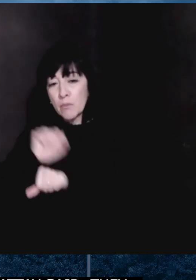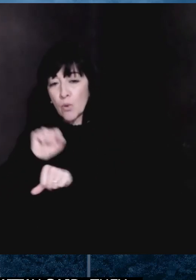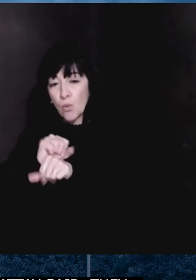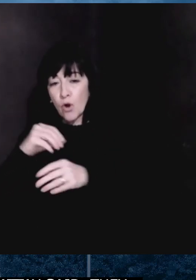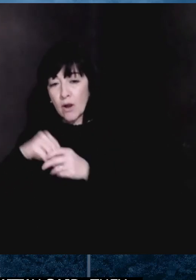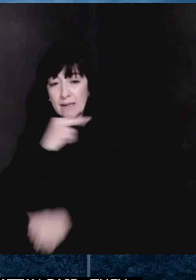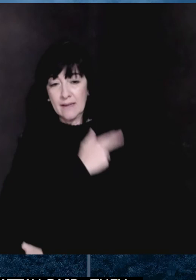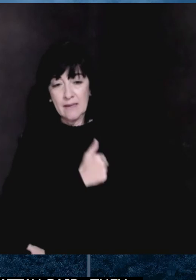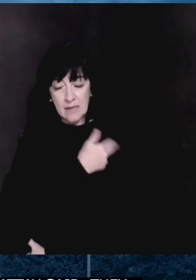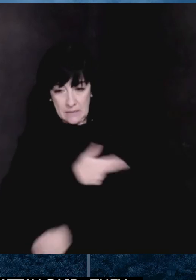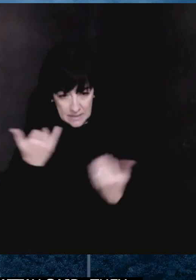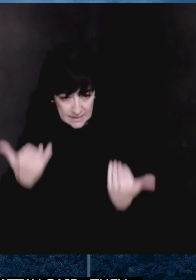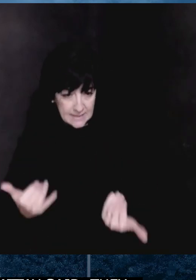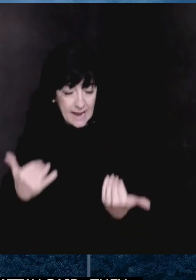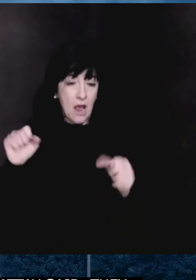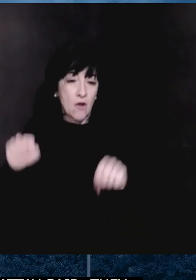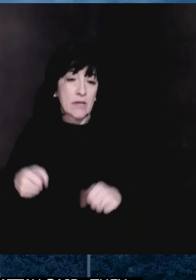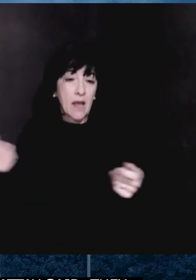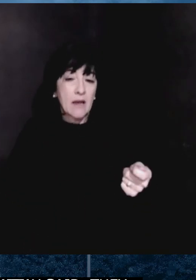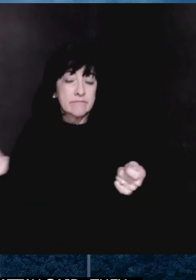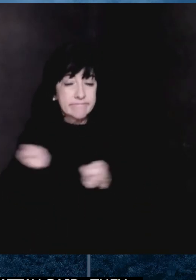vaccinating now nursing home